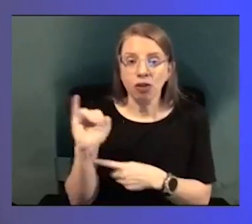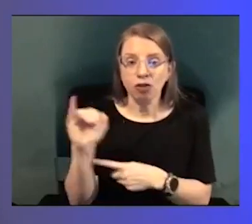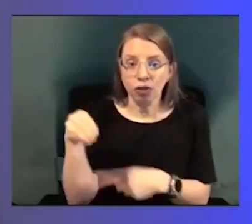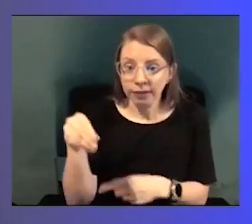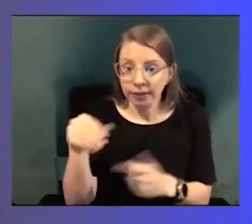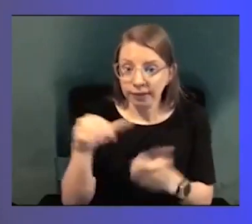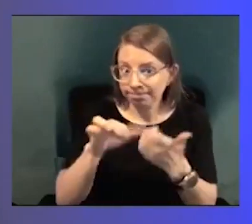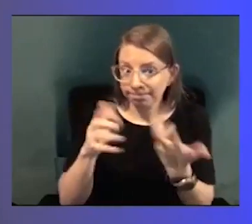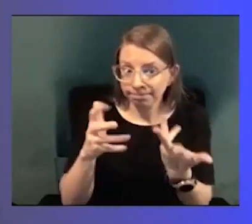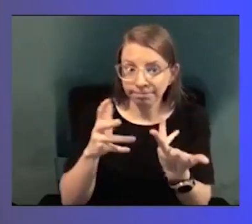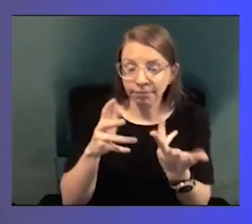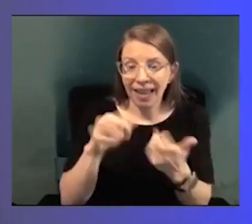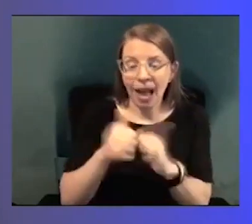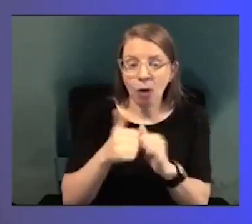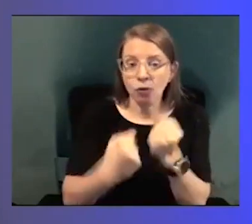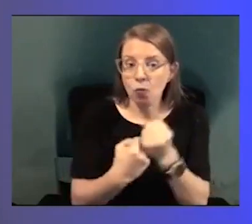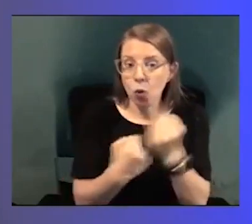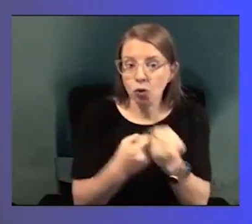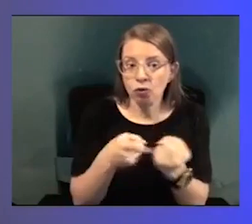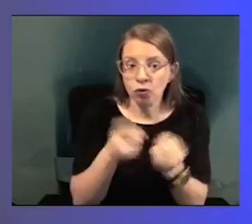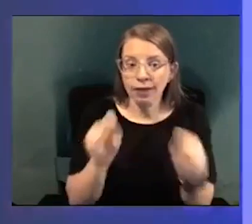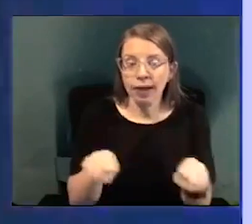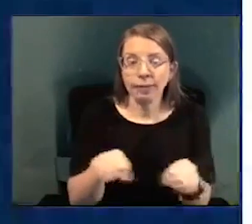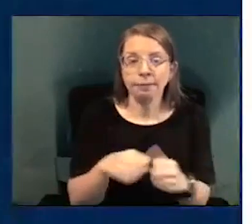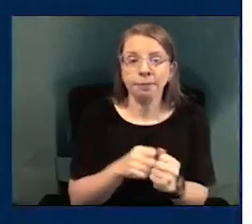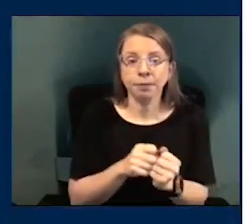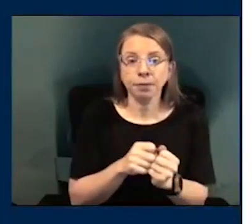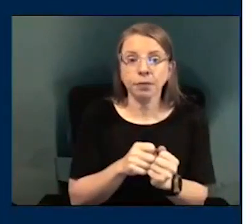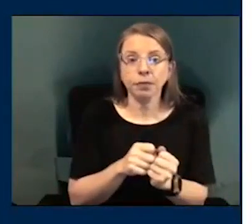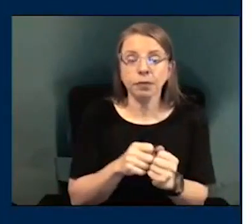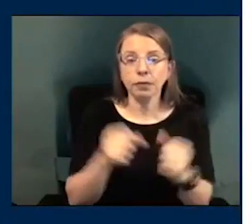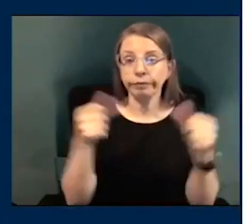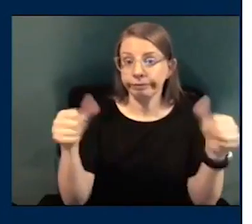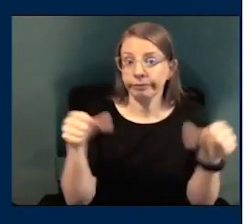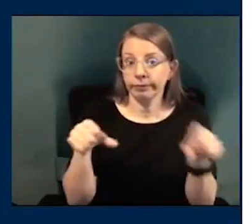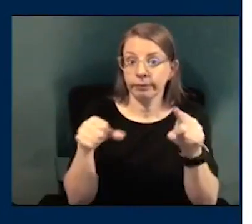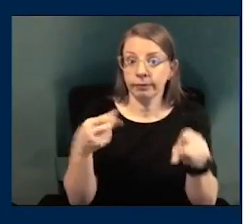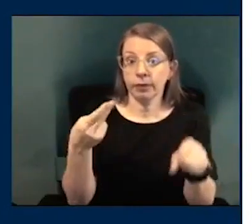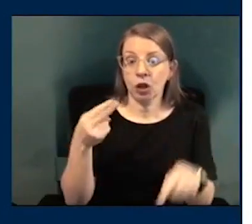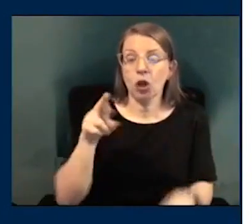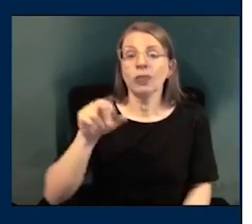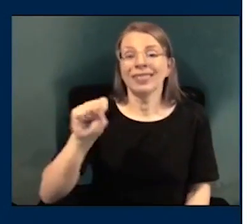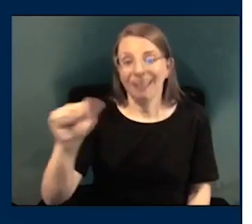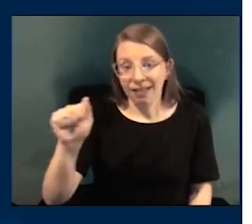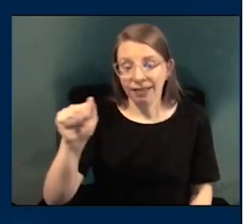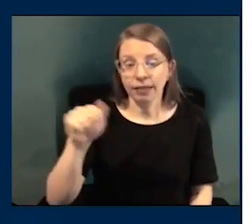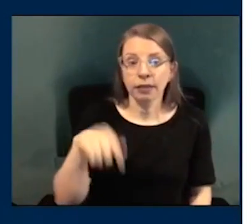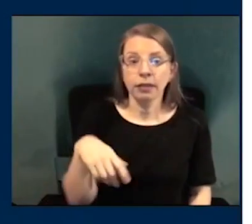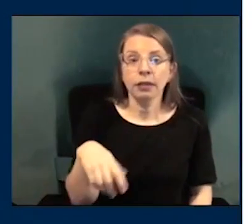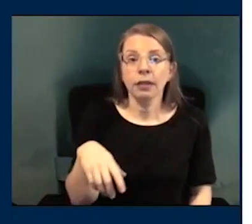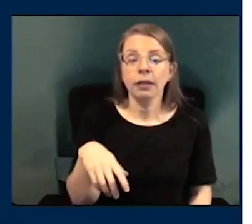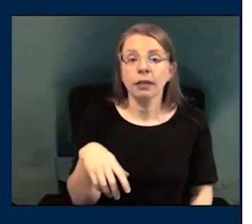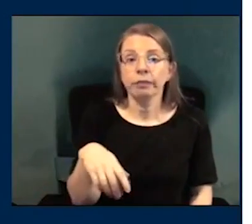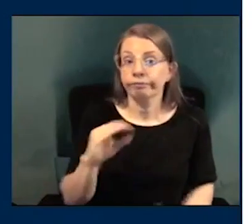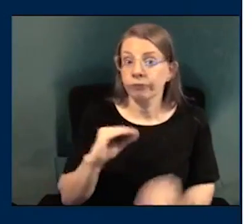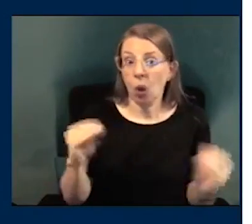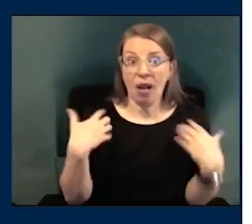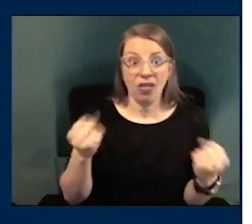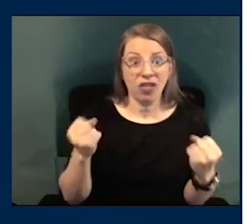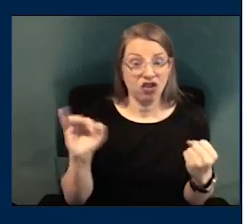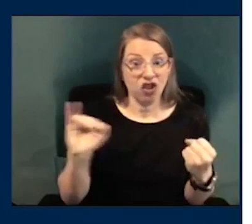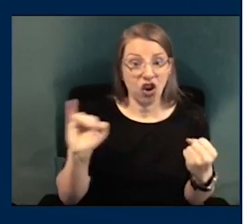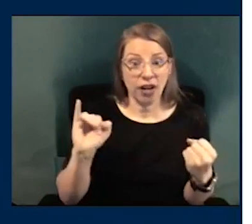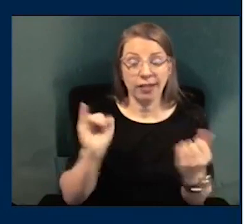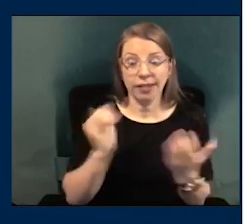this up on our program today about no health insurance, need COVID-19 services from the from HRSA, and it's just kind of helps you